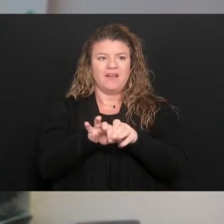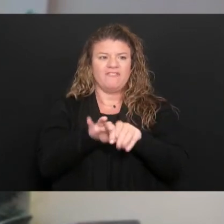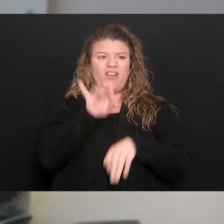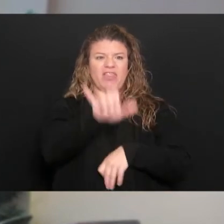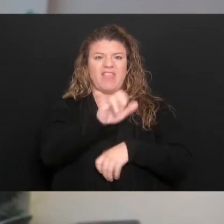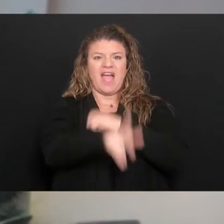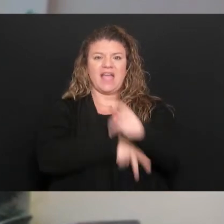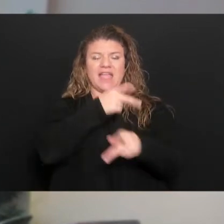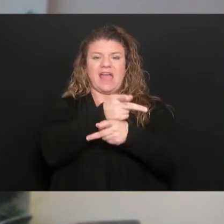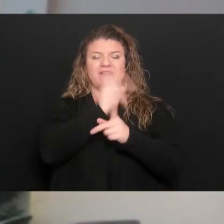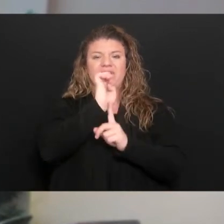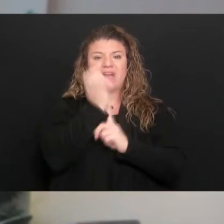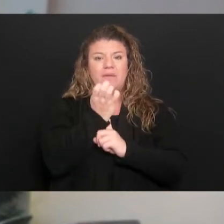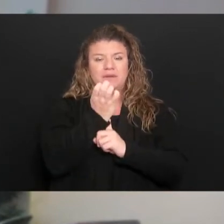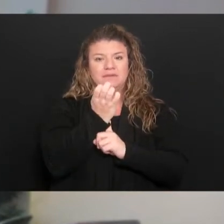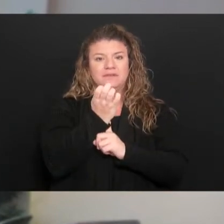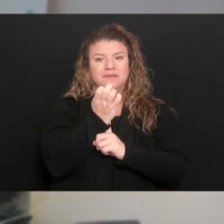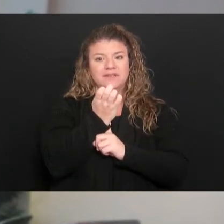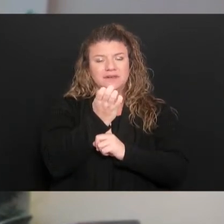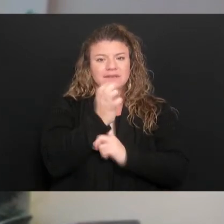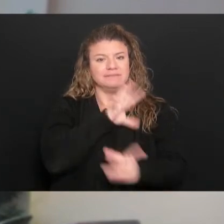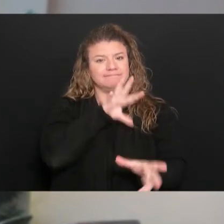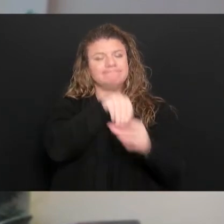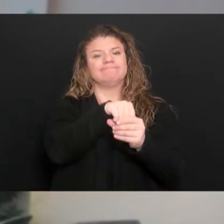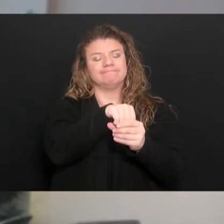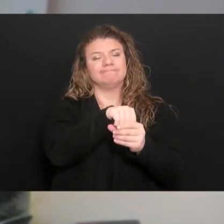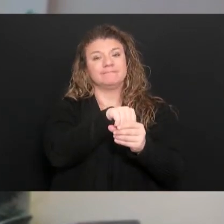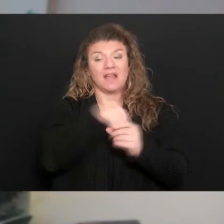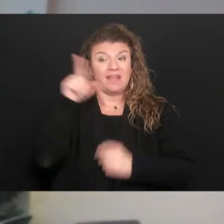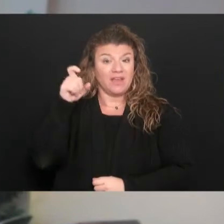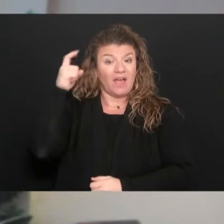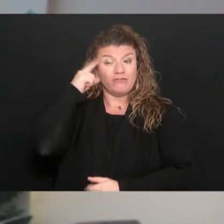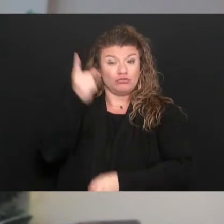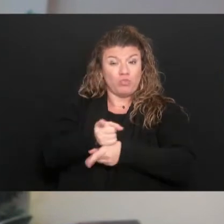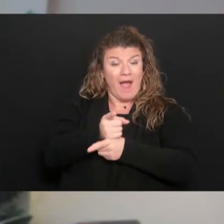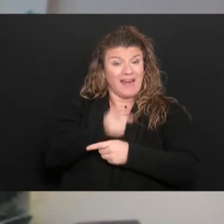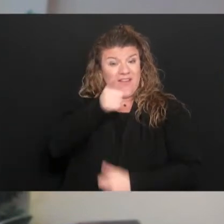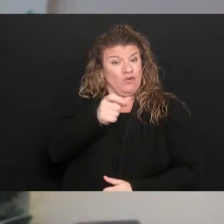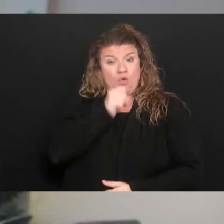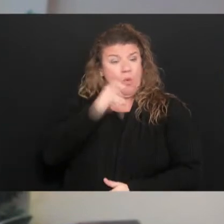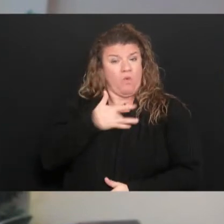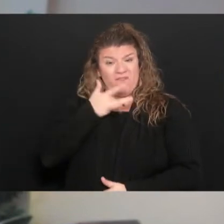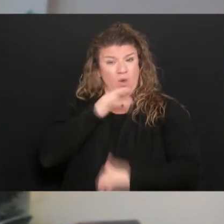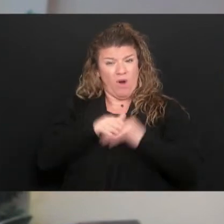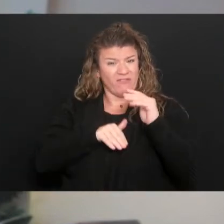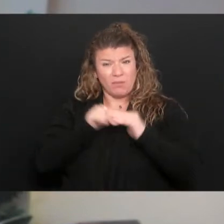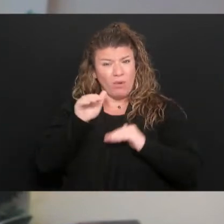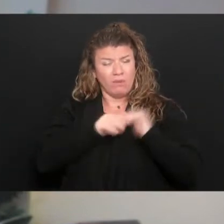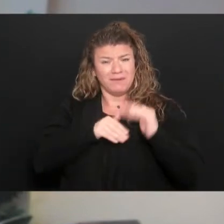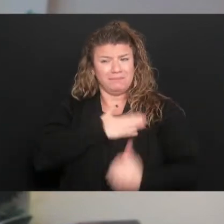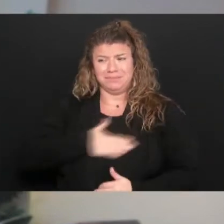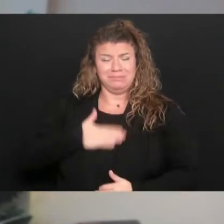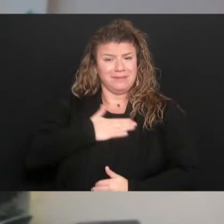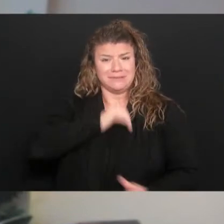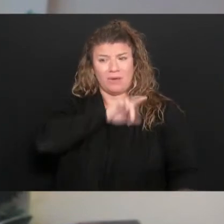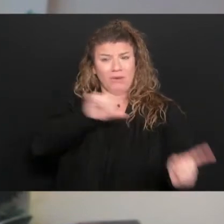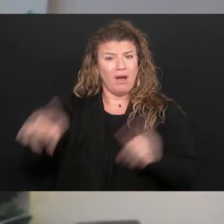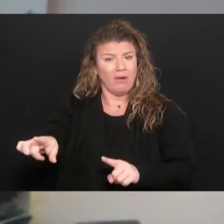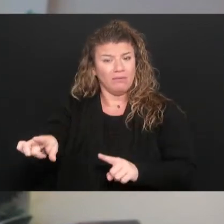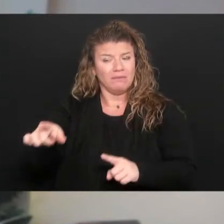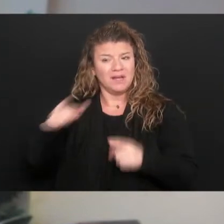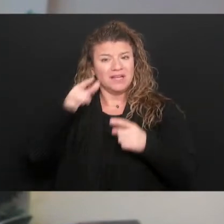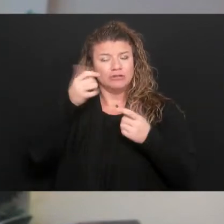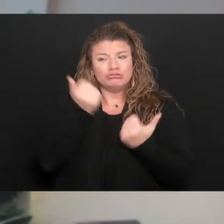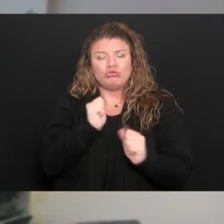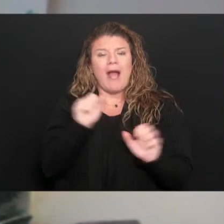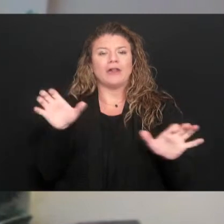an environment, particularly with elders there. The governor's right. If you don't feel comfortable there, please don't go and try to tune in some